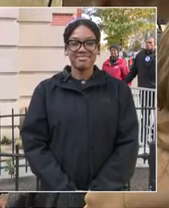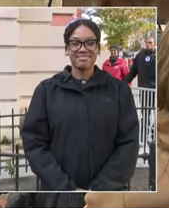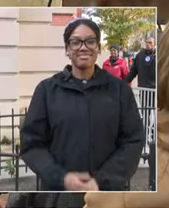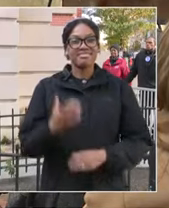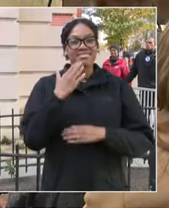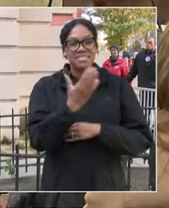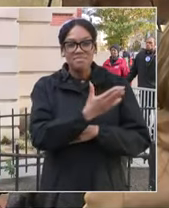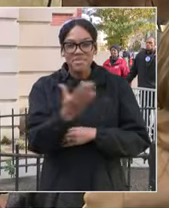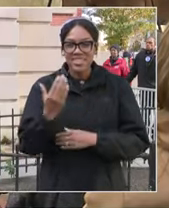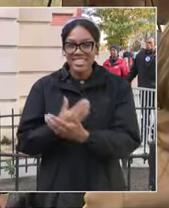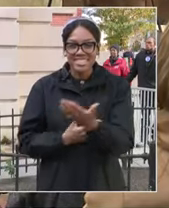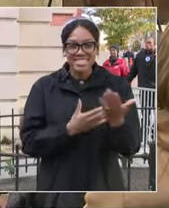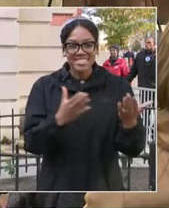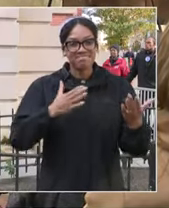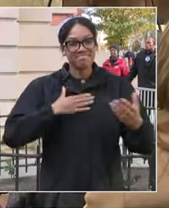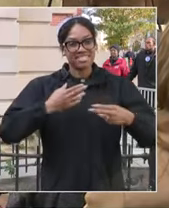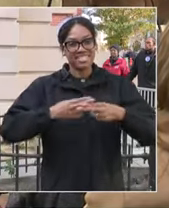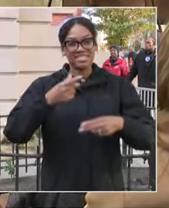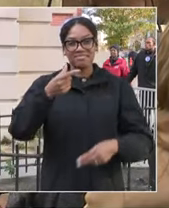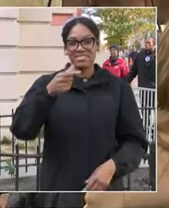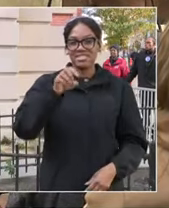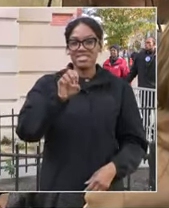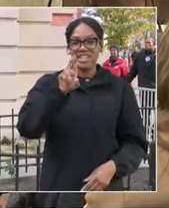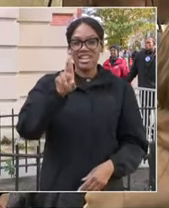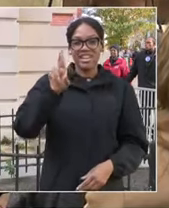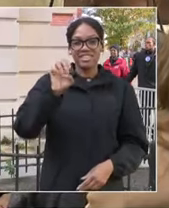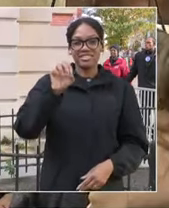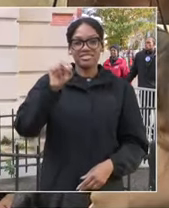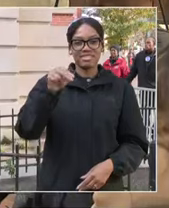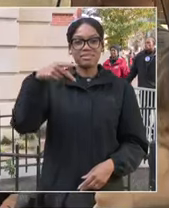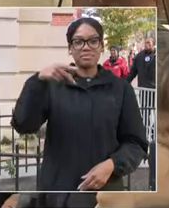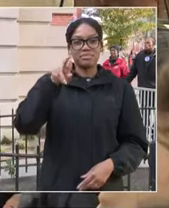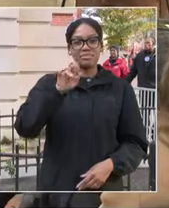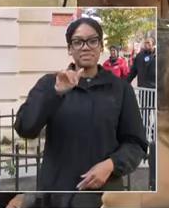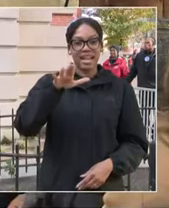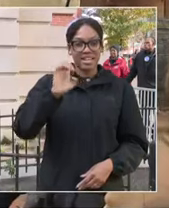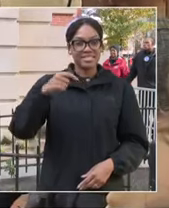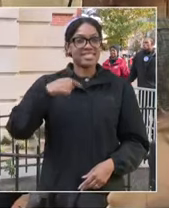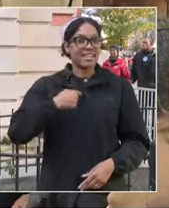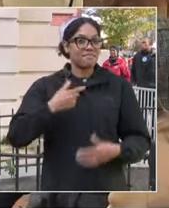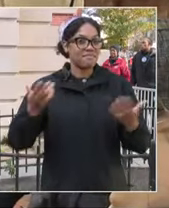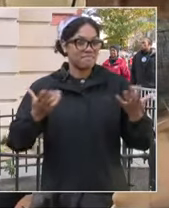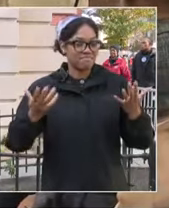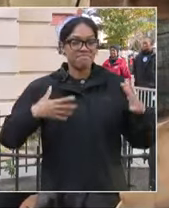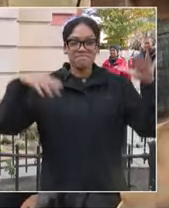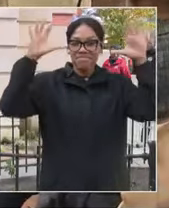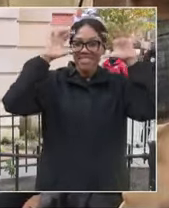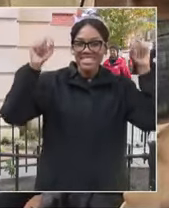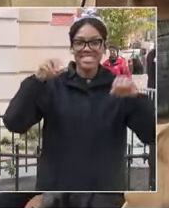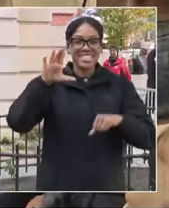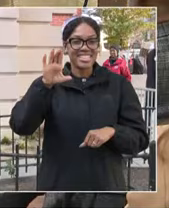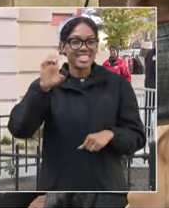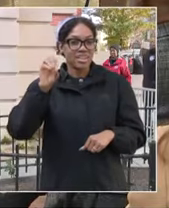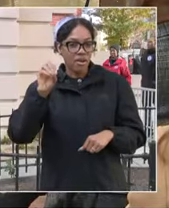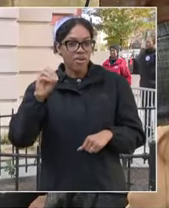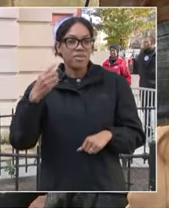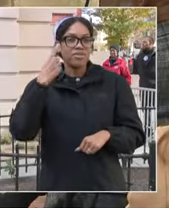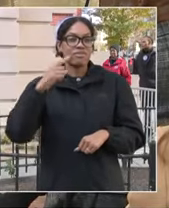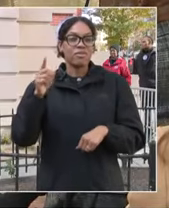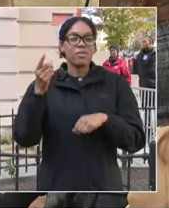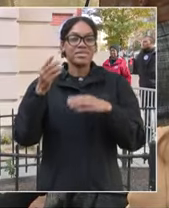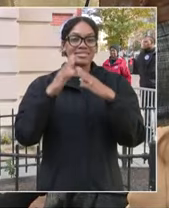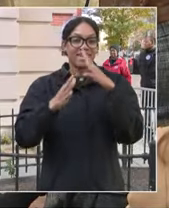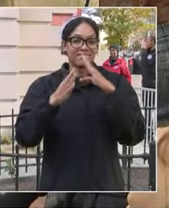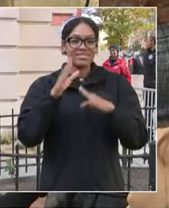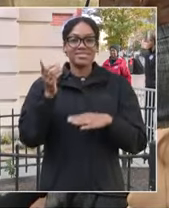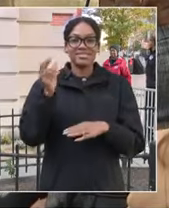Good morning, everyone. My name is Jaron Price, and I serve as the President and CEO of the Downtown DC Business Improvement District. It is an